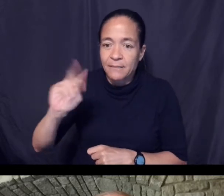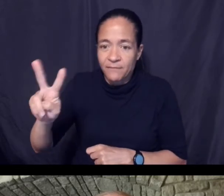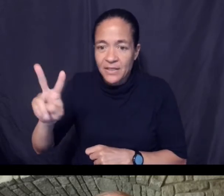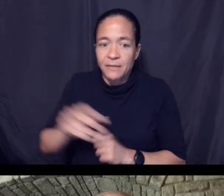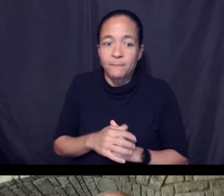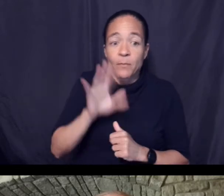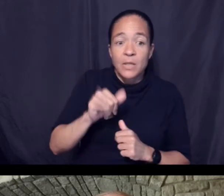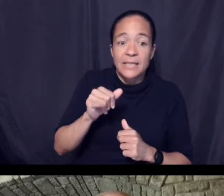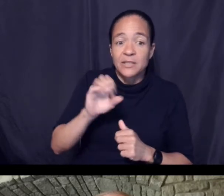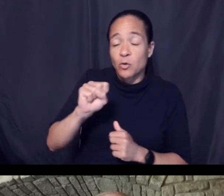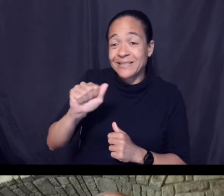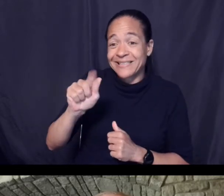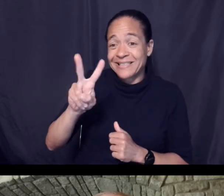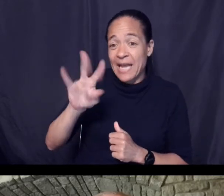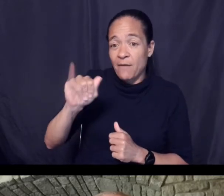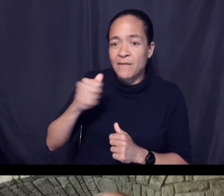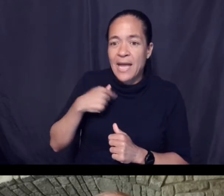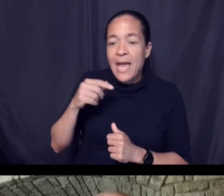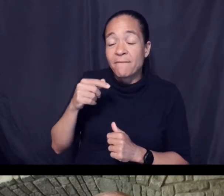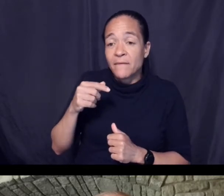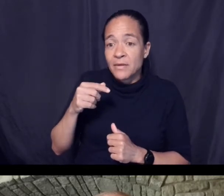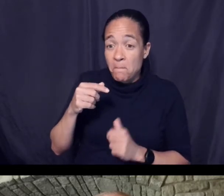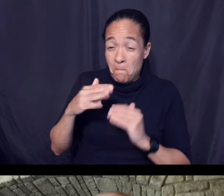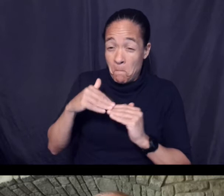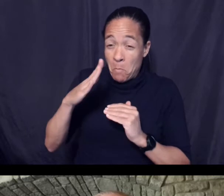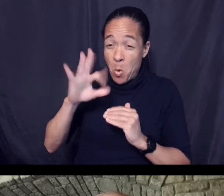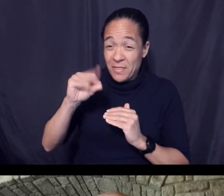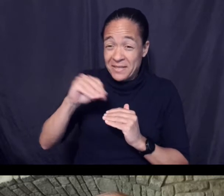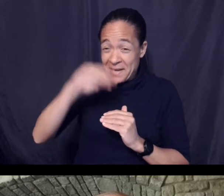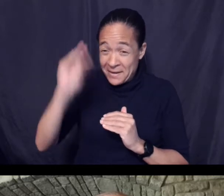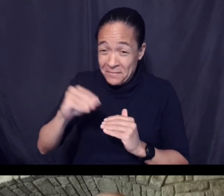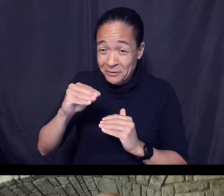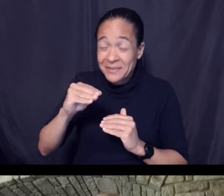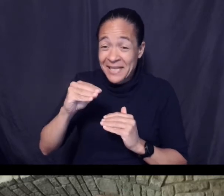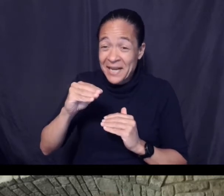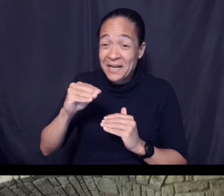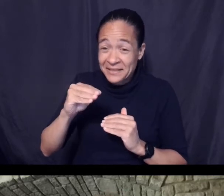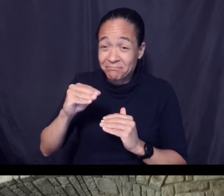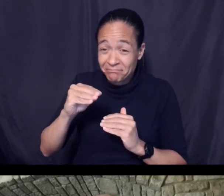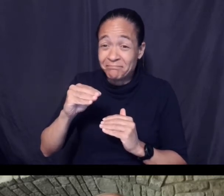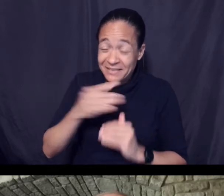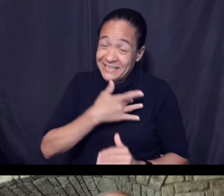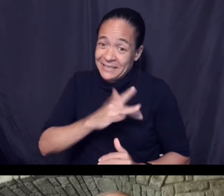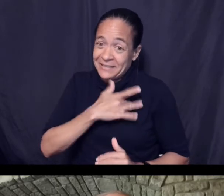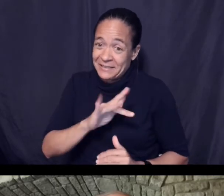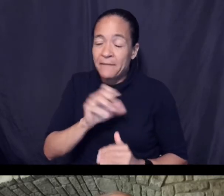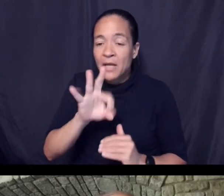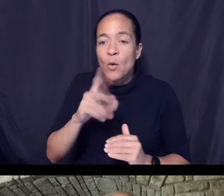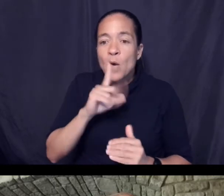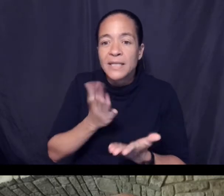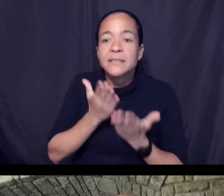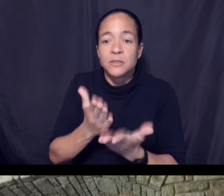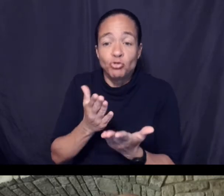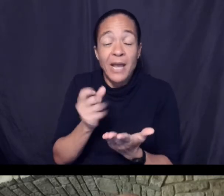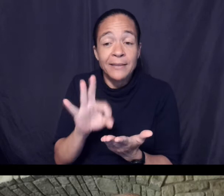salivary CMV PCR has greater than 97% sensitivity. And it is recommended that if you get a baby